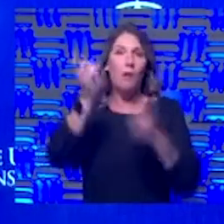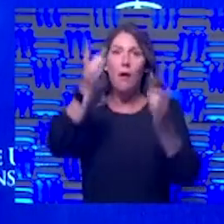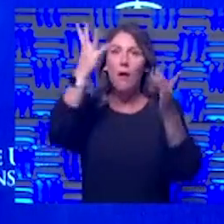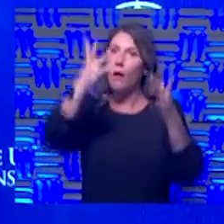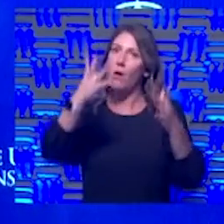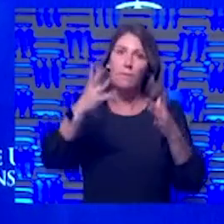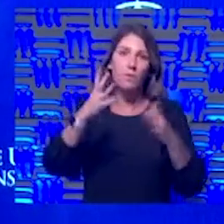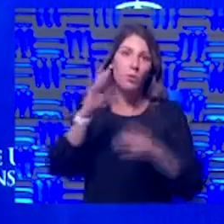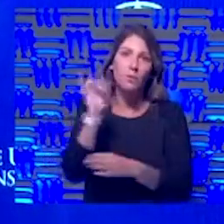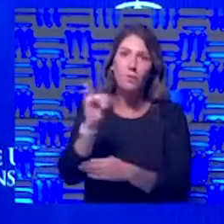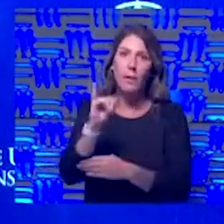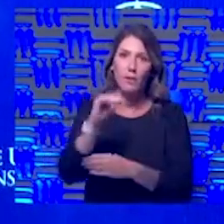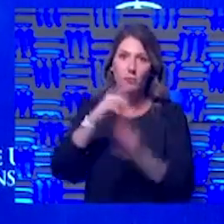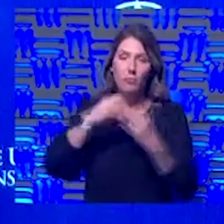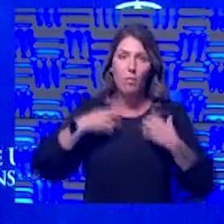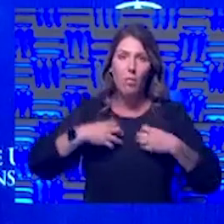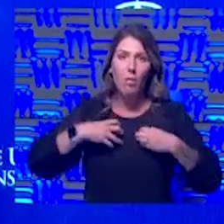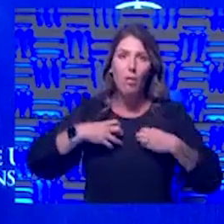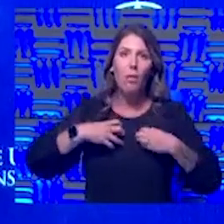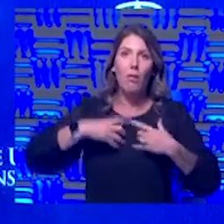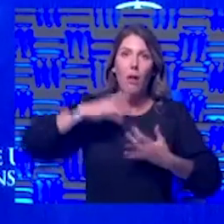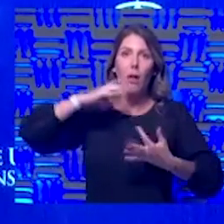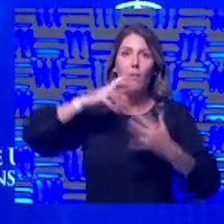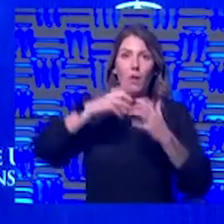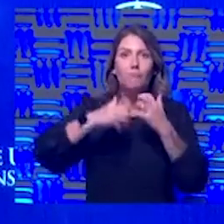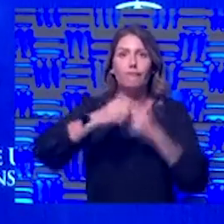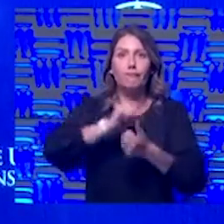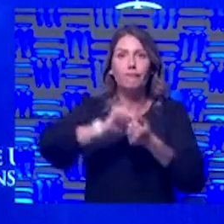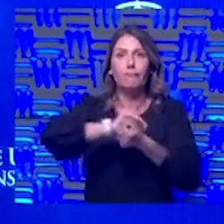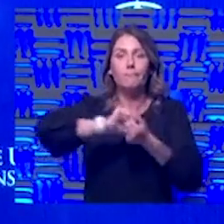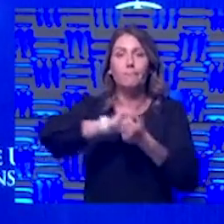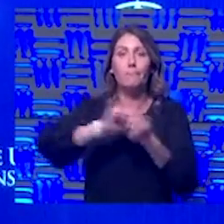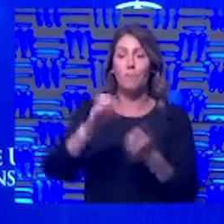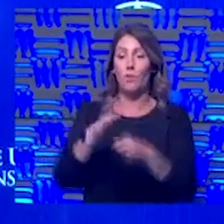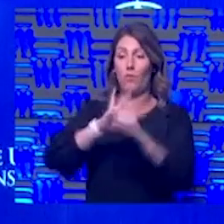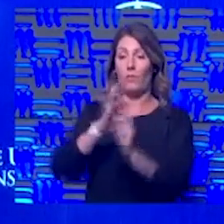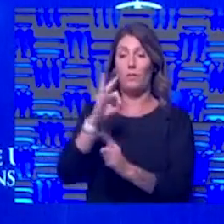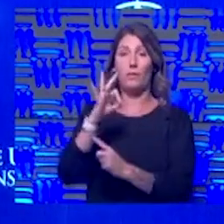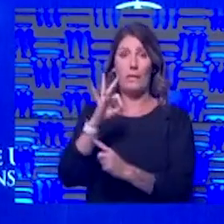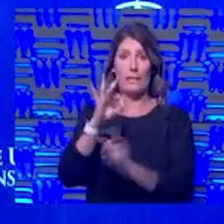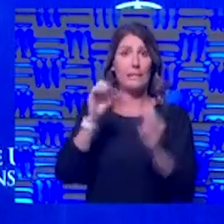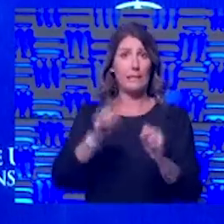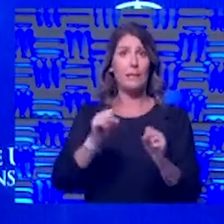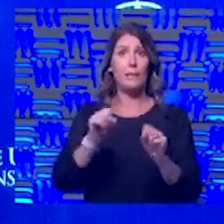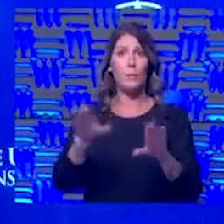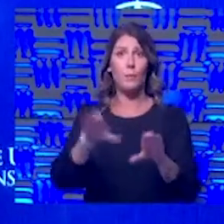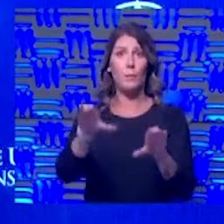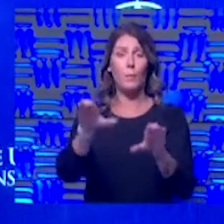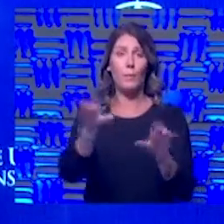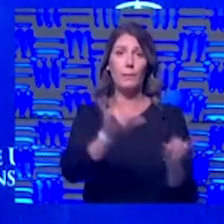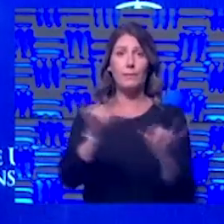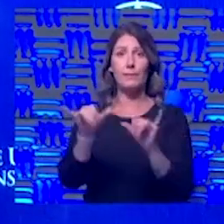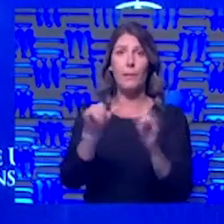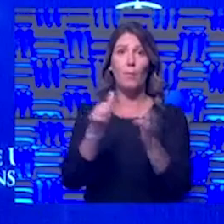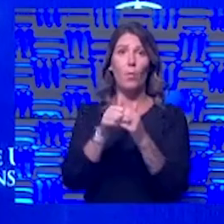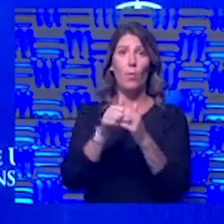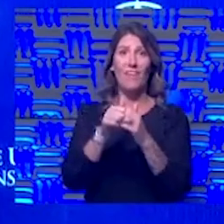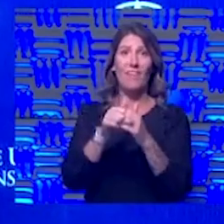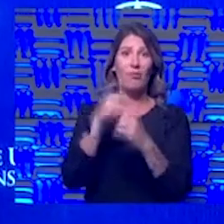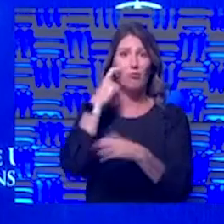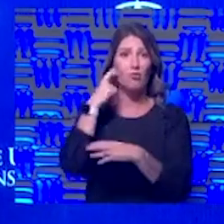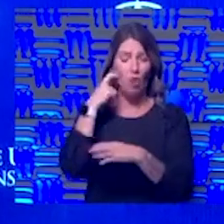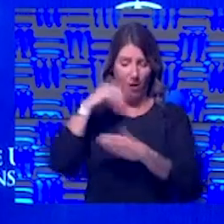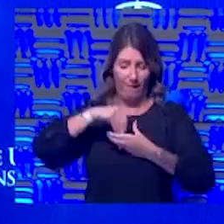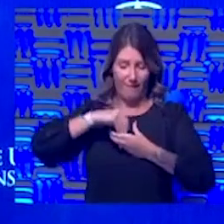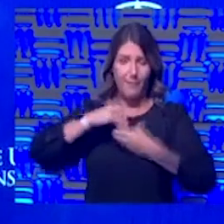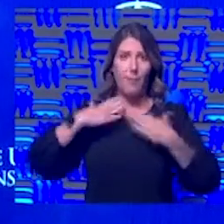their lungs to deteriorate. COVID is like that. It can cause such damage from scarring and fibrosis that you can have a lung transplant. I would not say